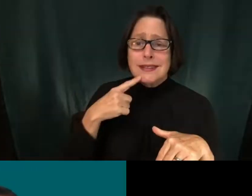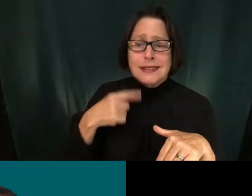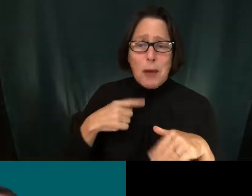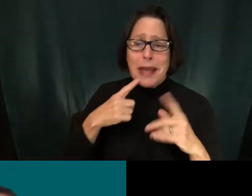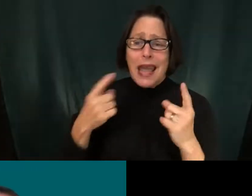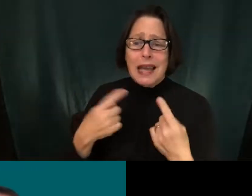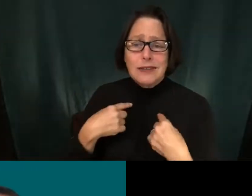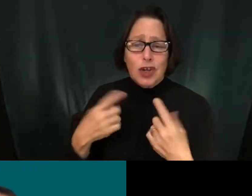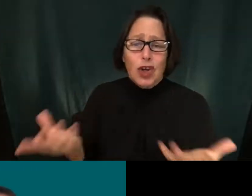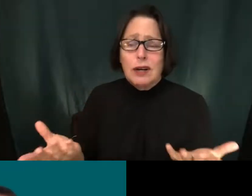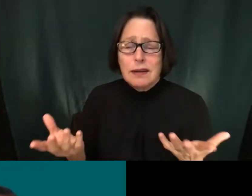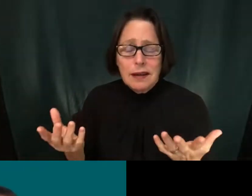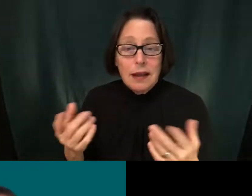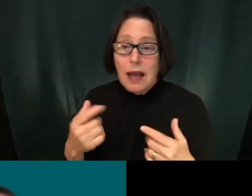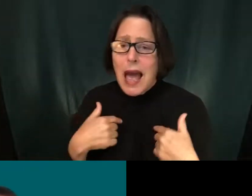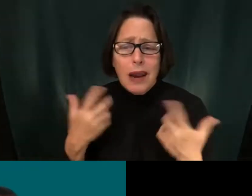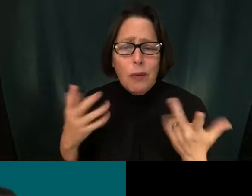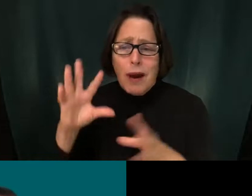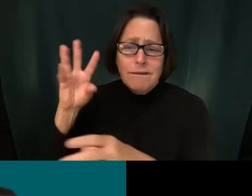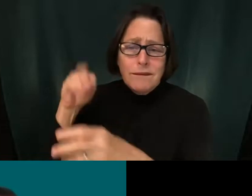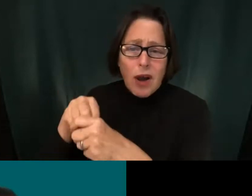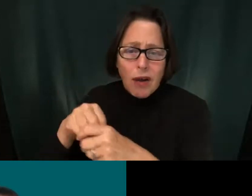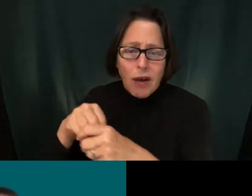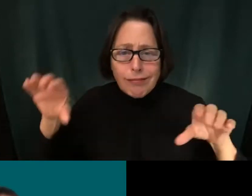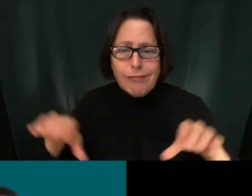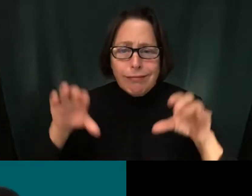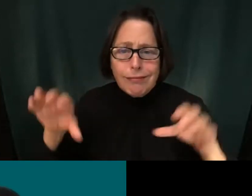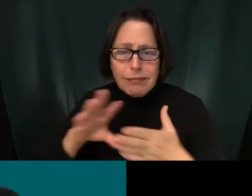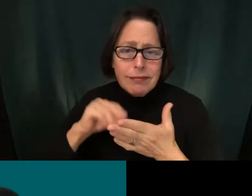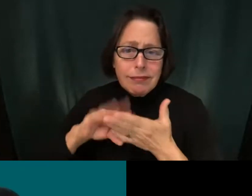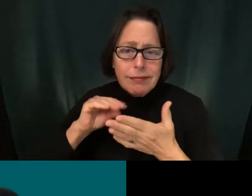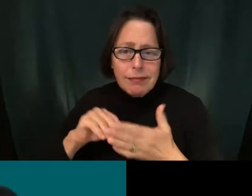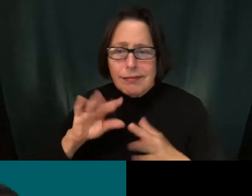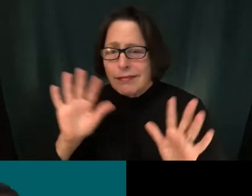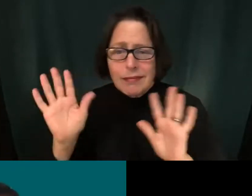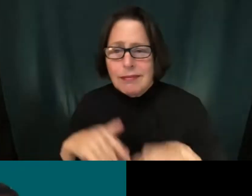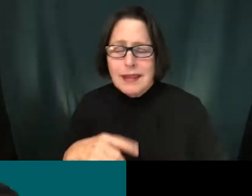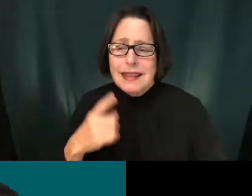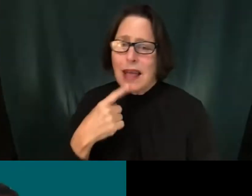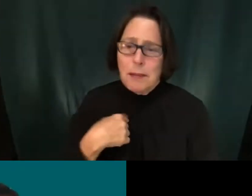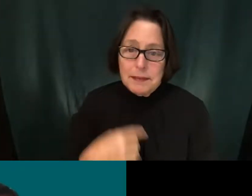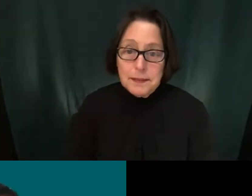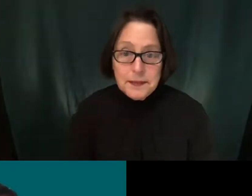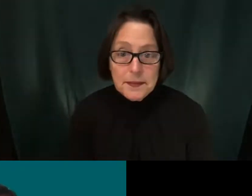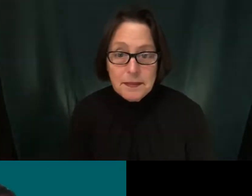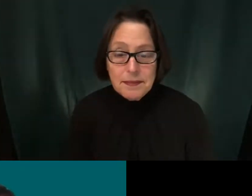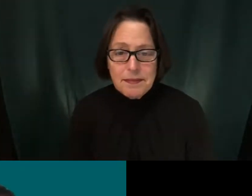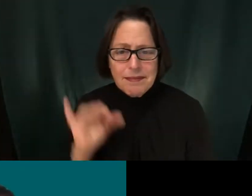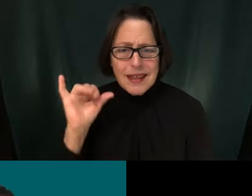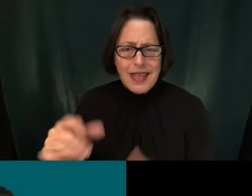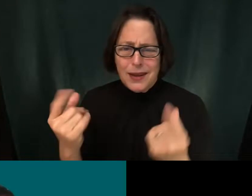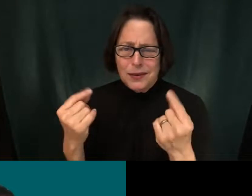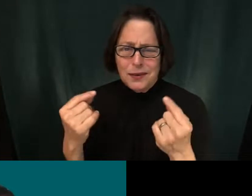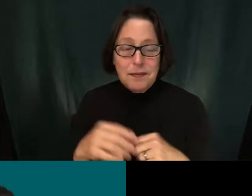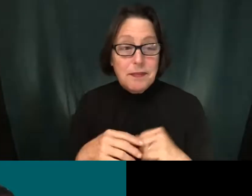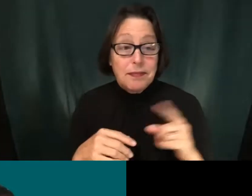of them participating in the proactive solutions? Yeah, so I think sometimes people